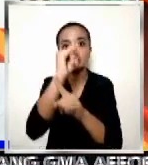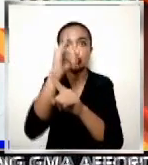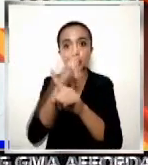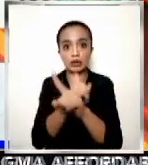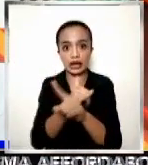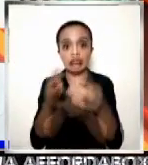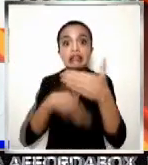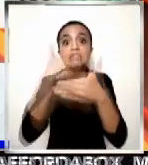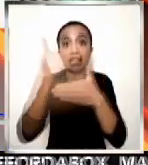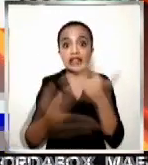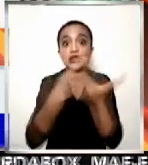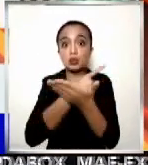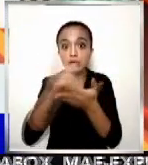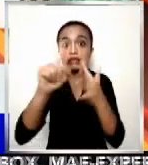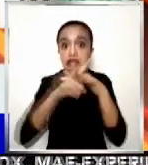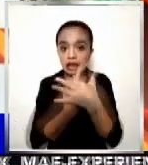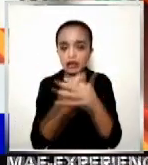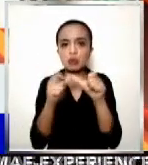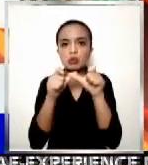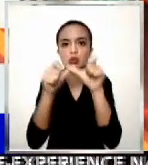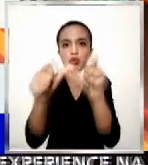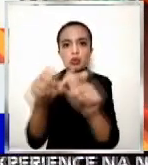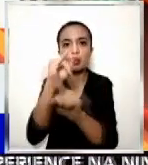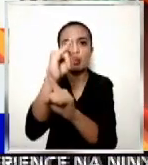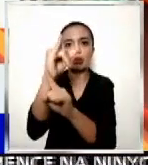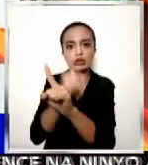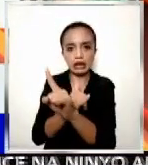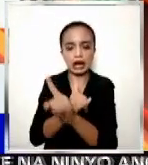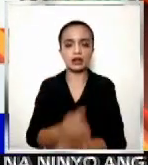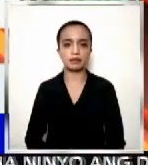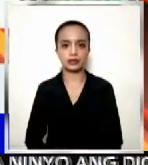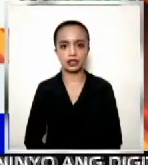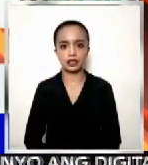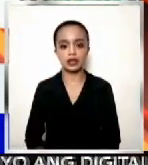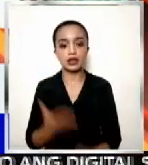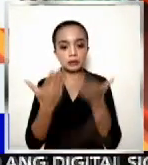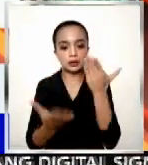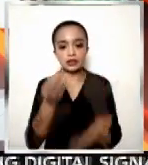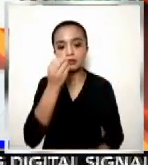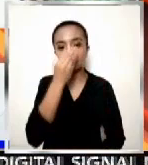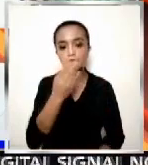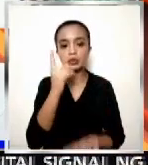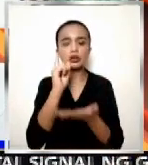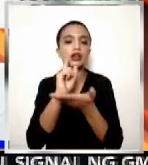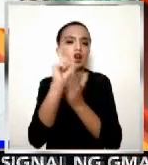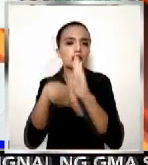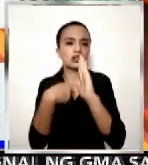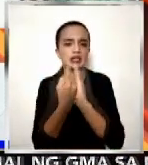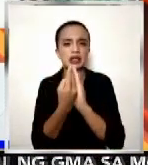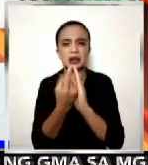or reduced our curfew hours, meaning we want businesses to